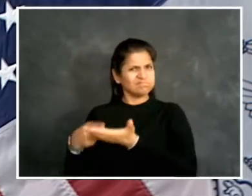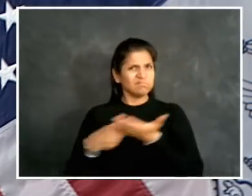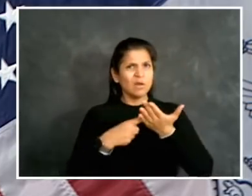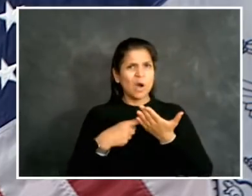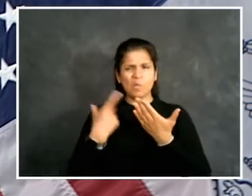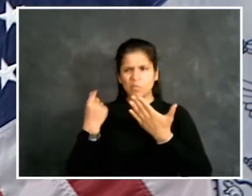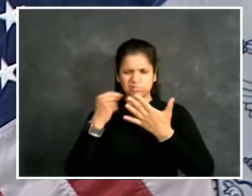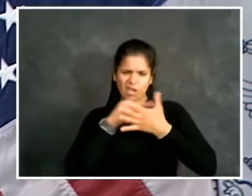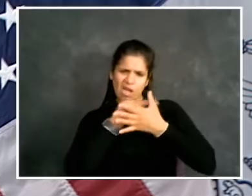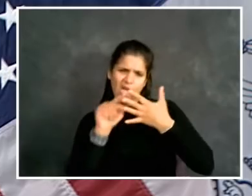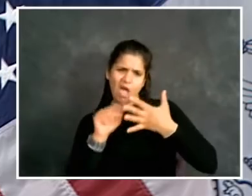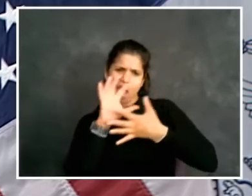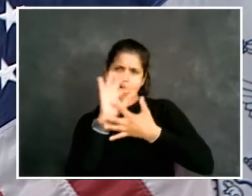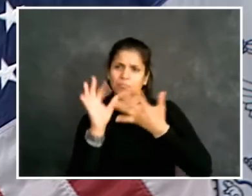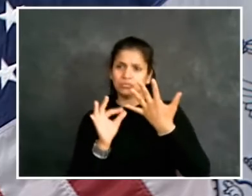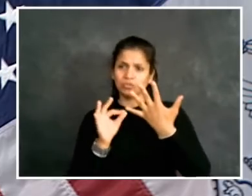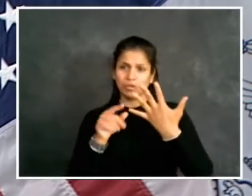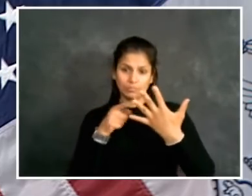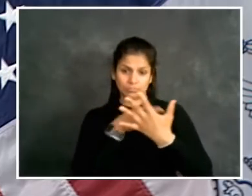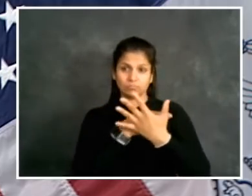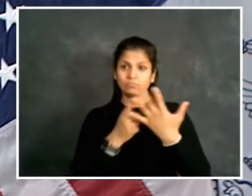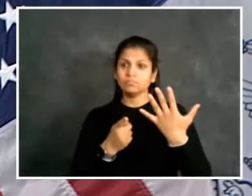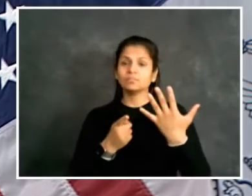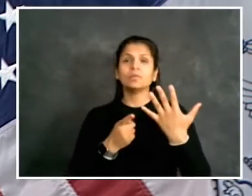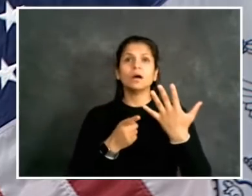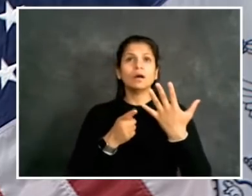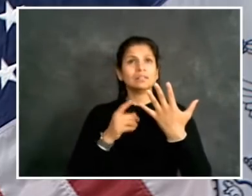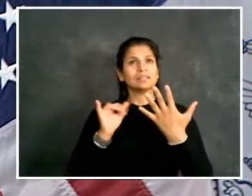think the balanced approach is a rent freeze.